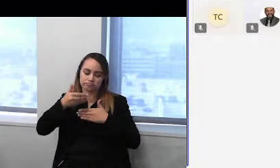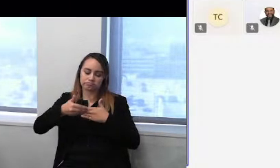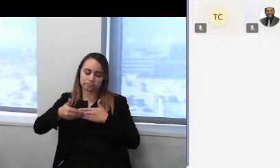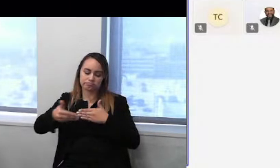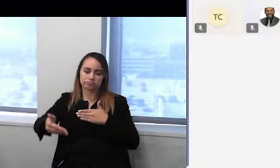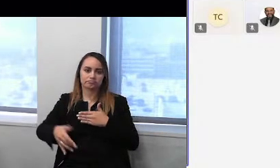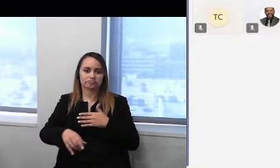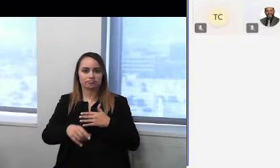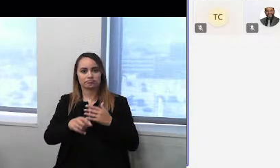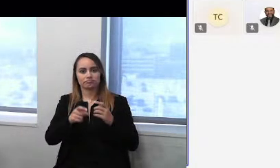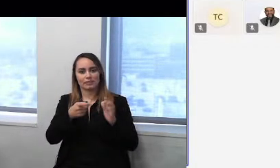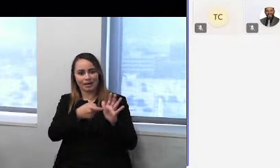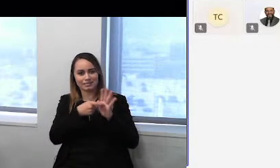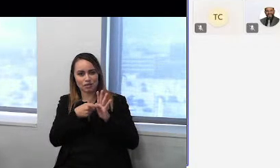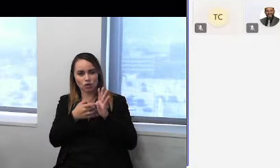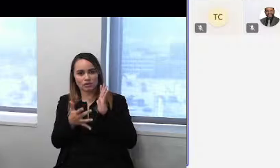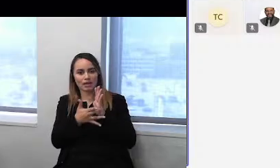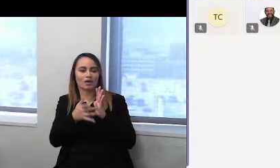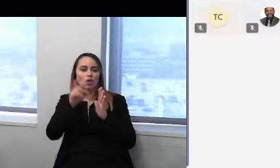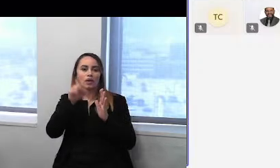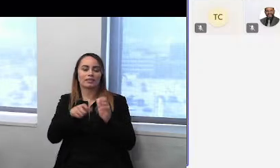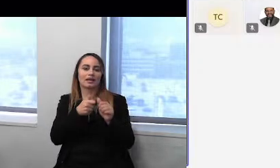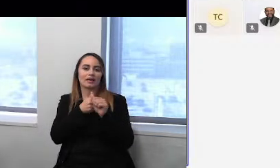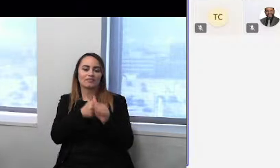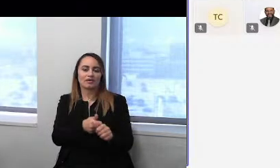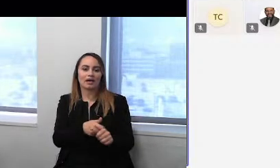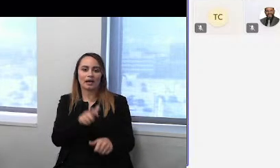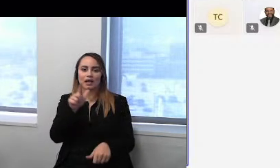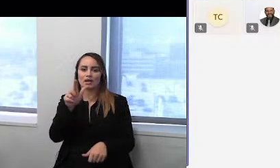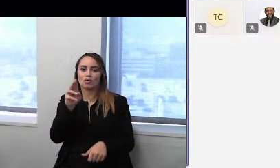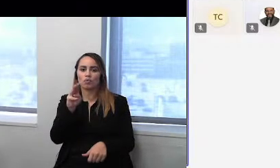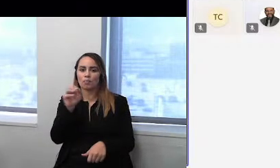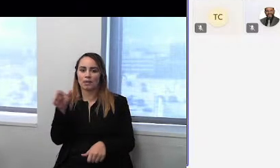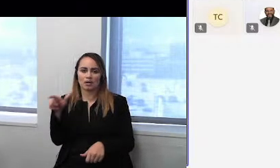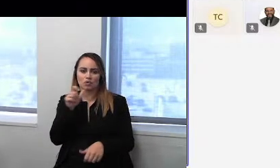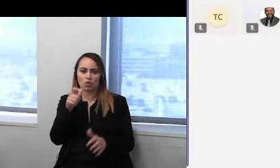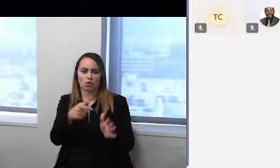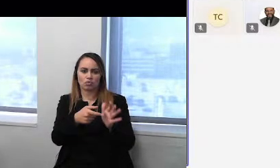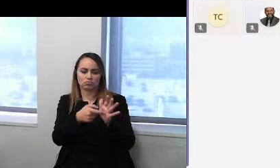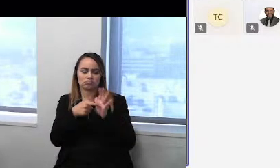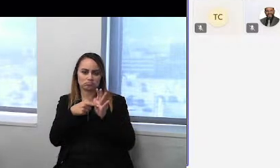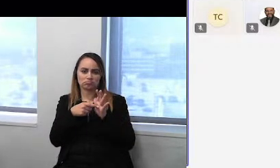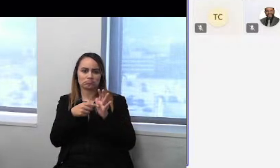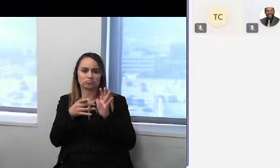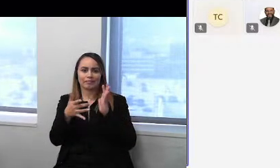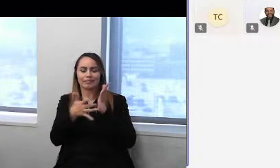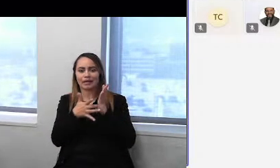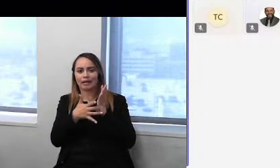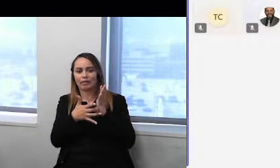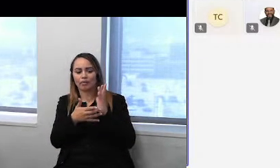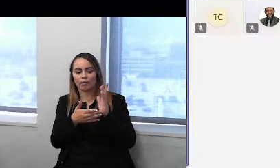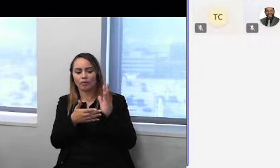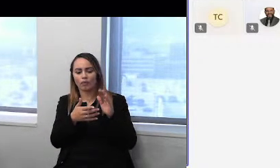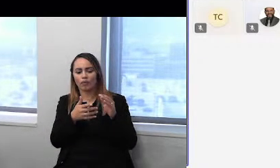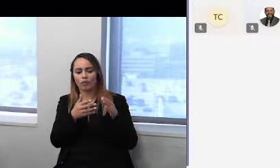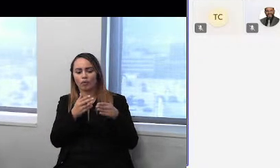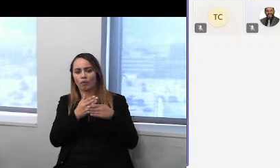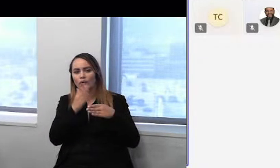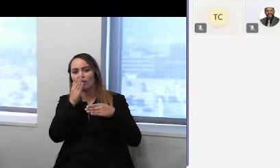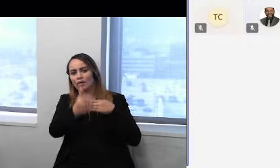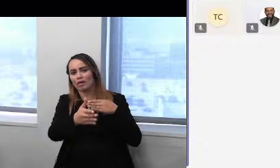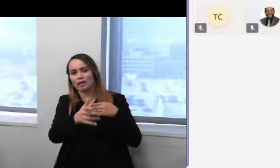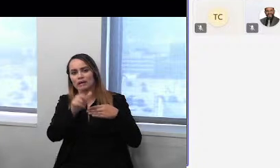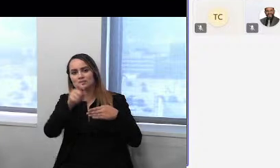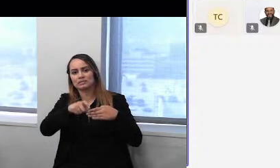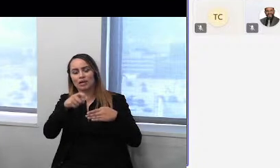met. LUMA is not imposing technical requirements that are beyond what is necessary to be able to operate and